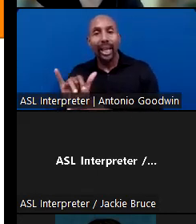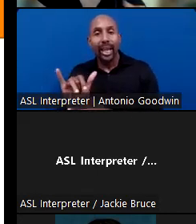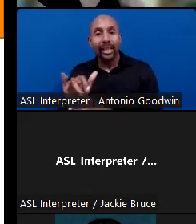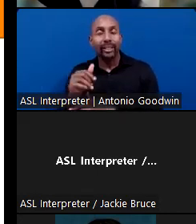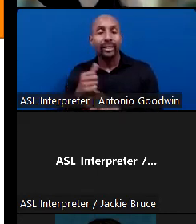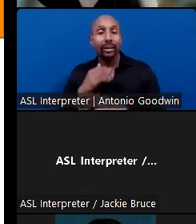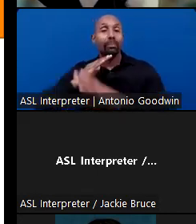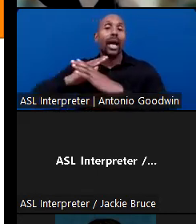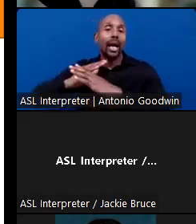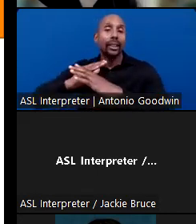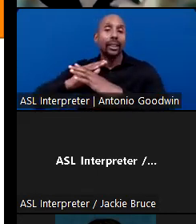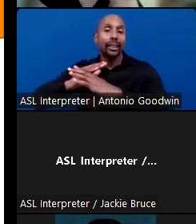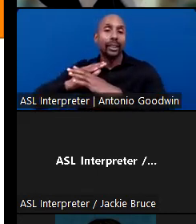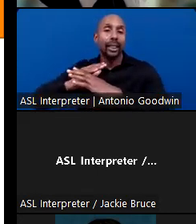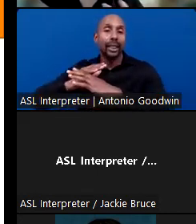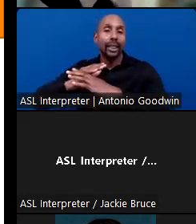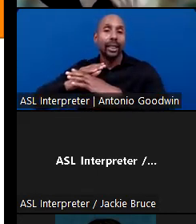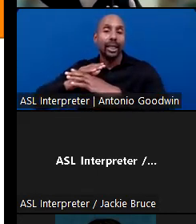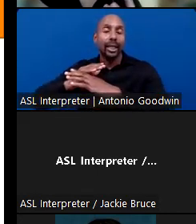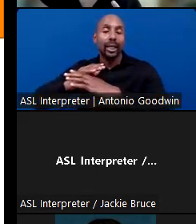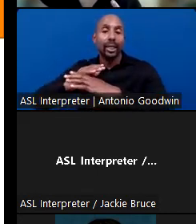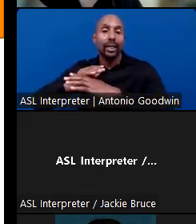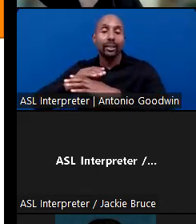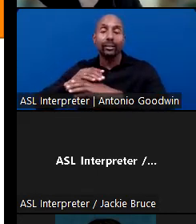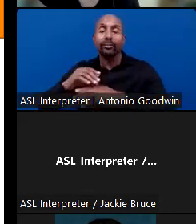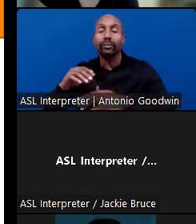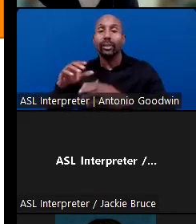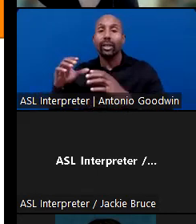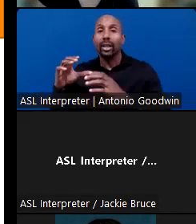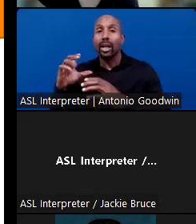COVID from attaching and replicating in your body.